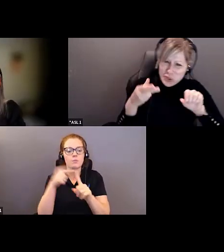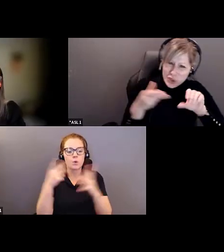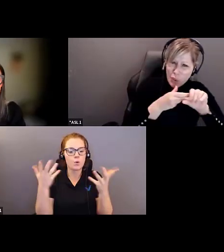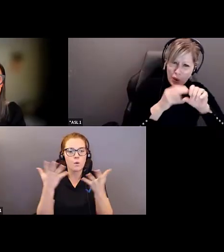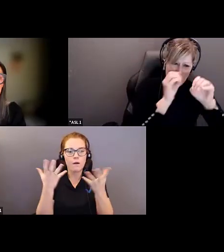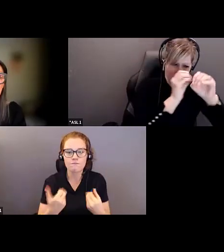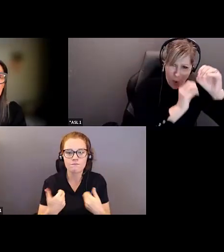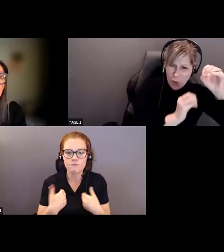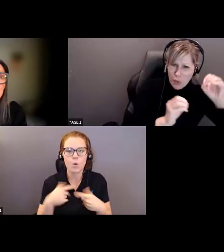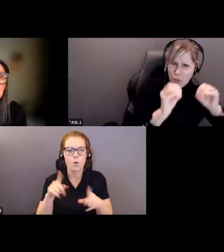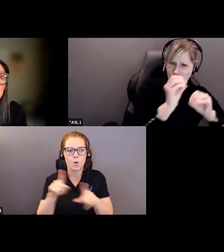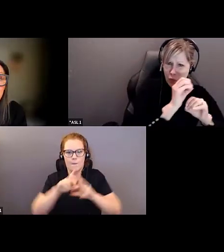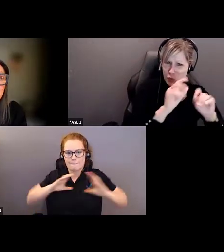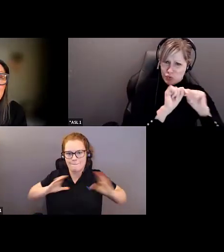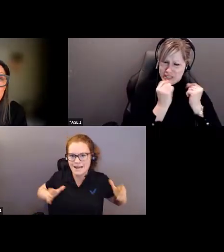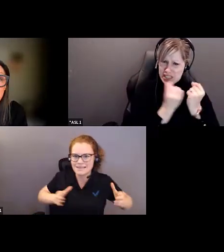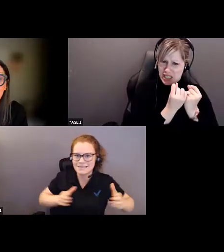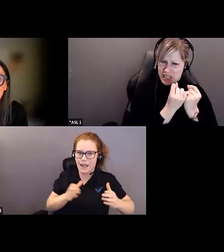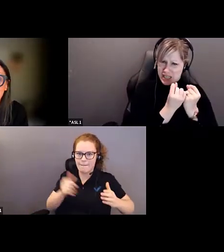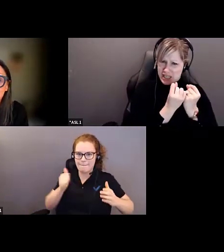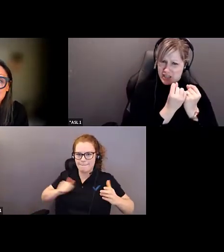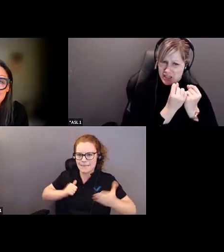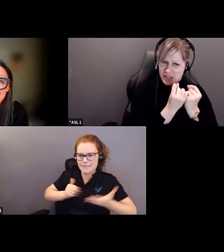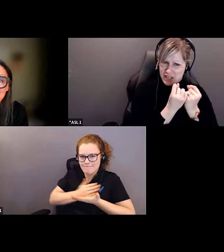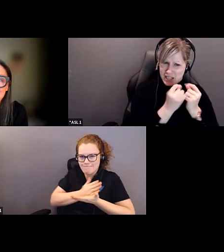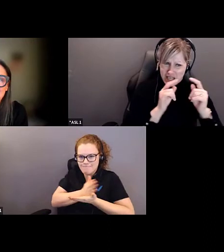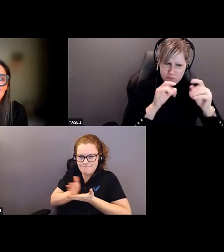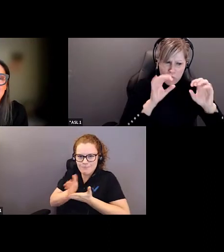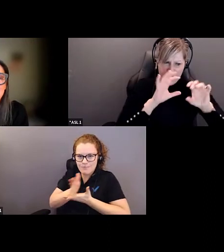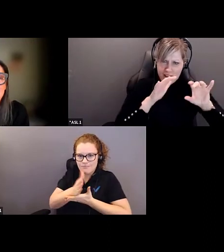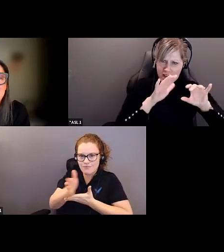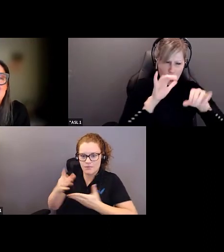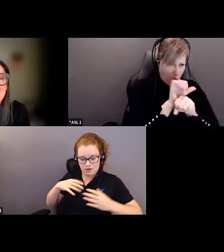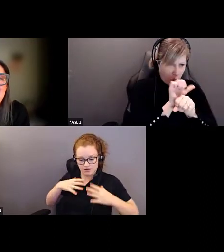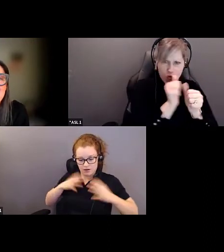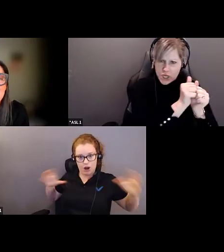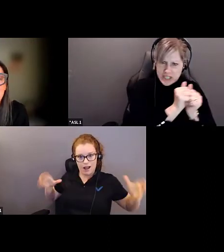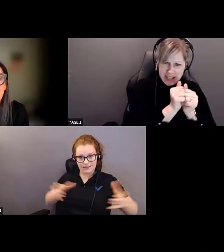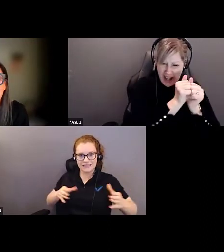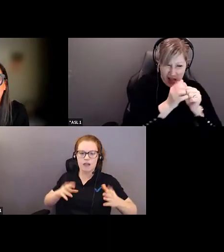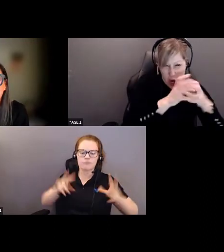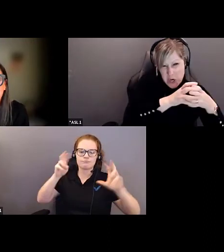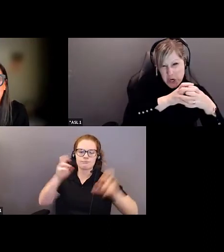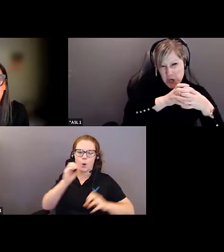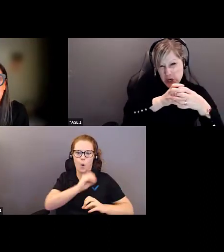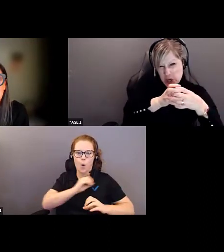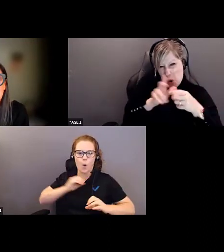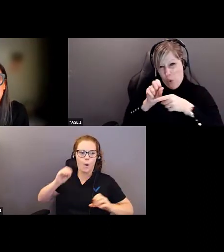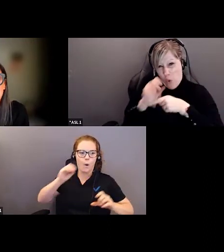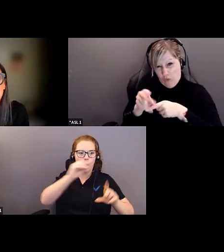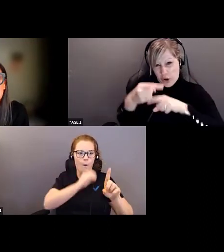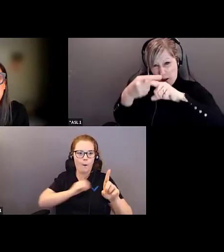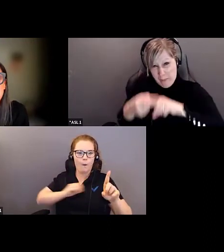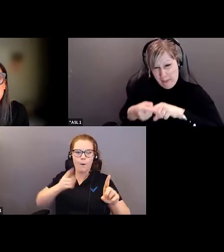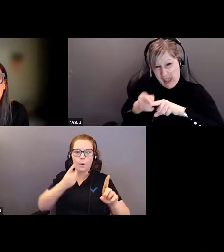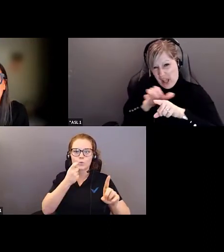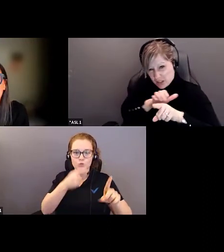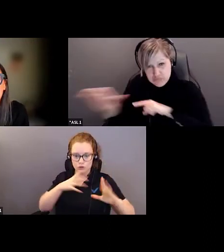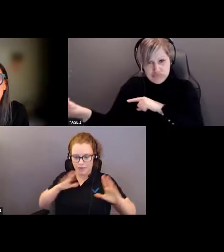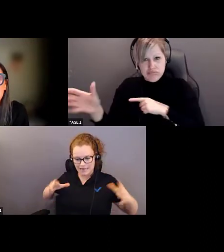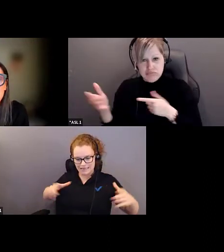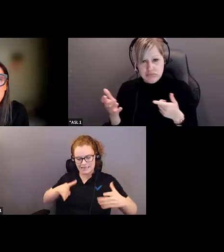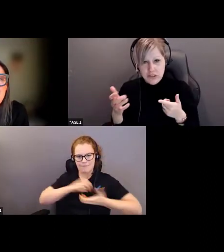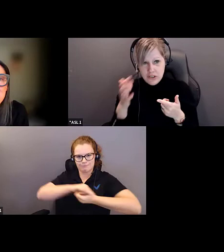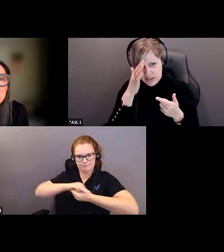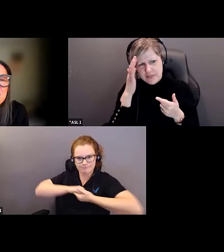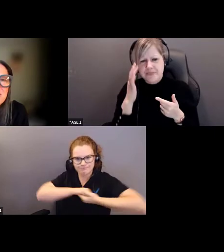A collective of O's blocking and working in solidarity to get to the end zone. Because who are these